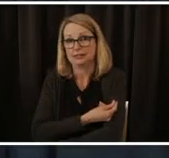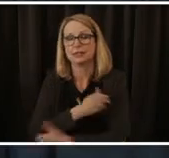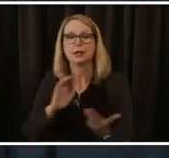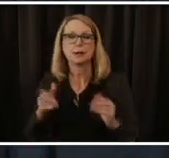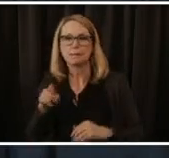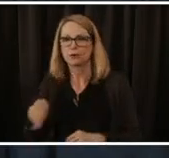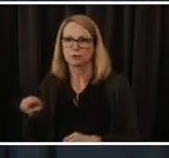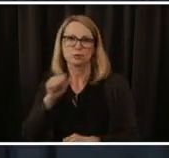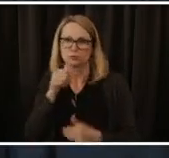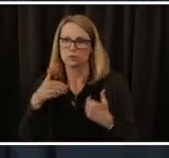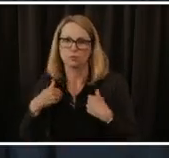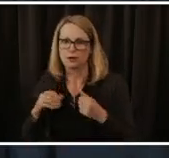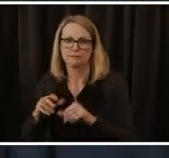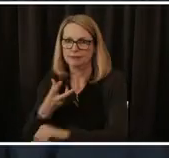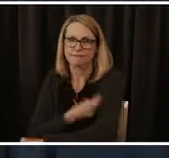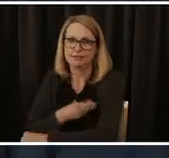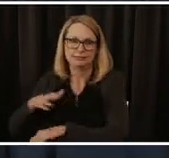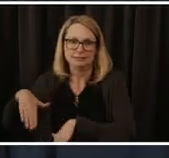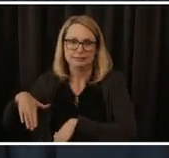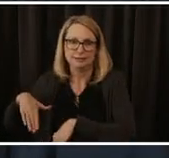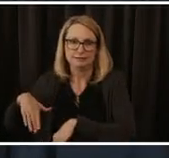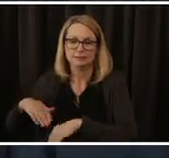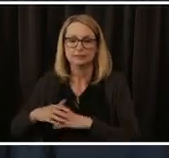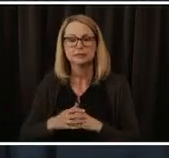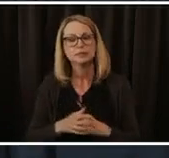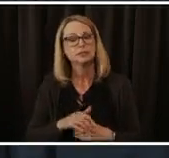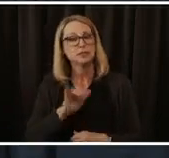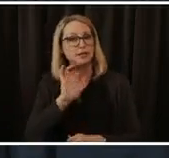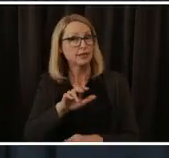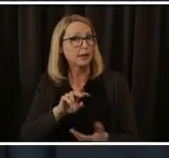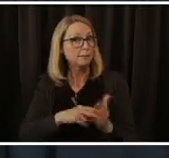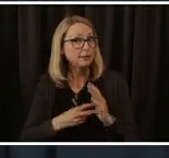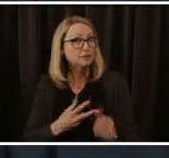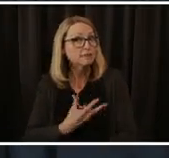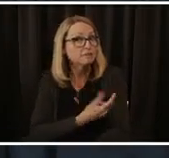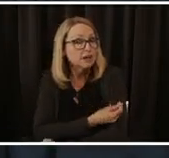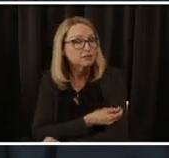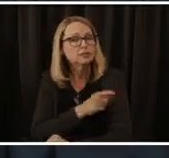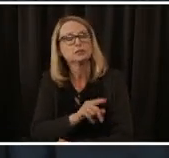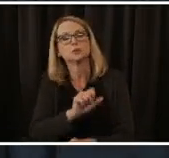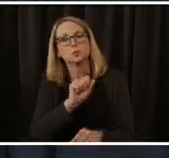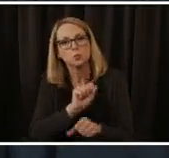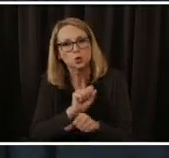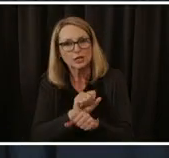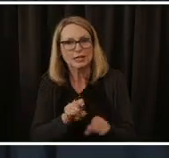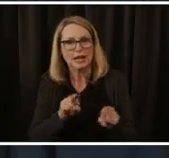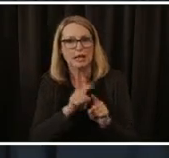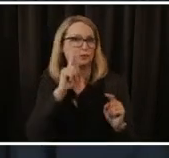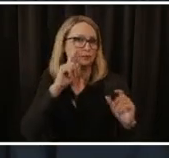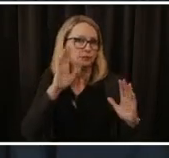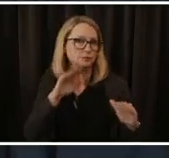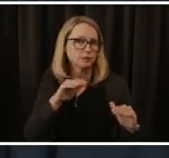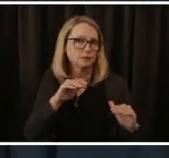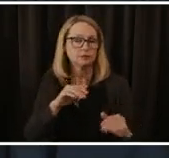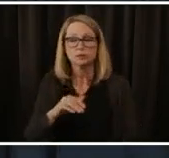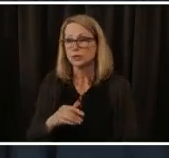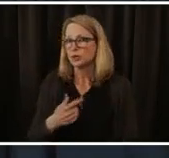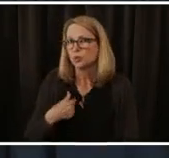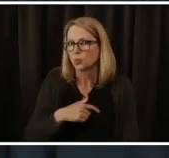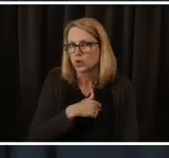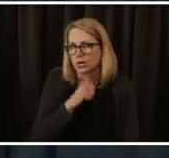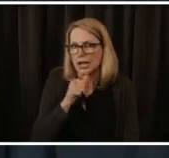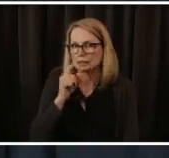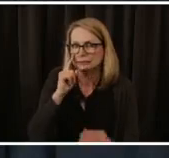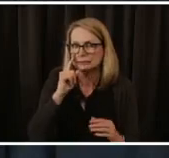people. So the vaccines are functioning exactly as advertised. It's not a surprise, but it's really good to see